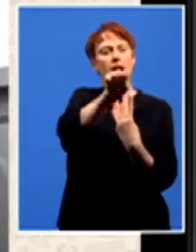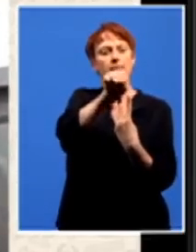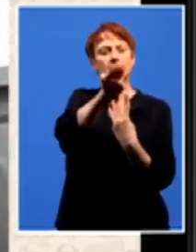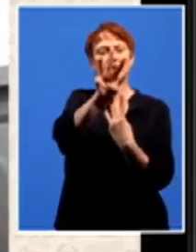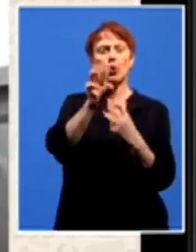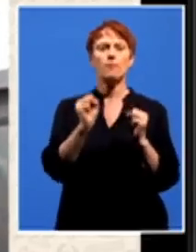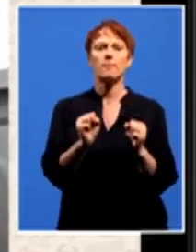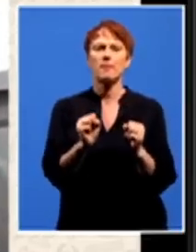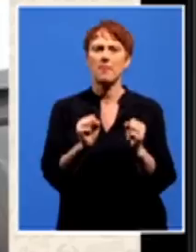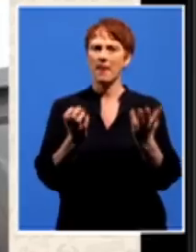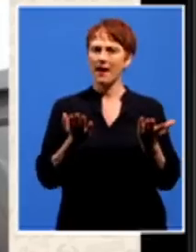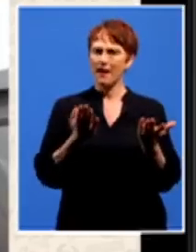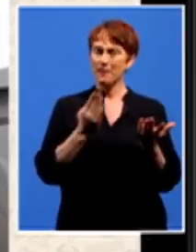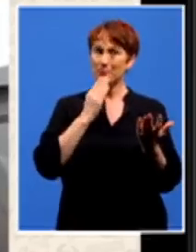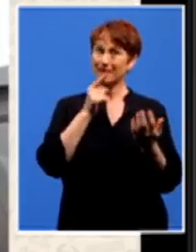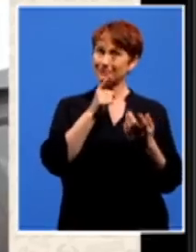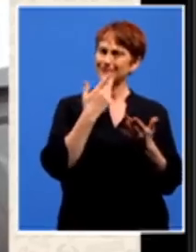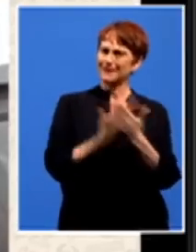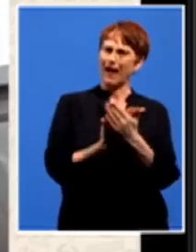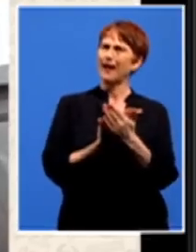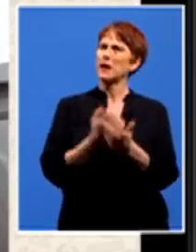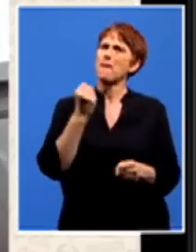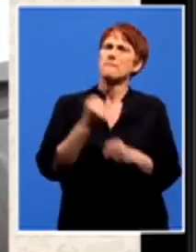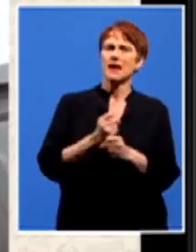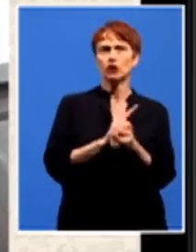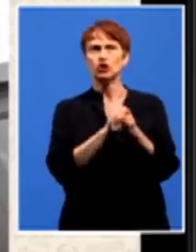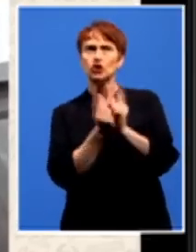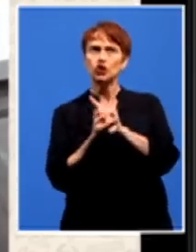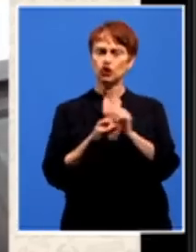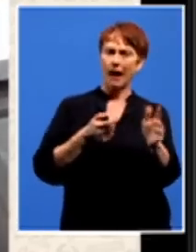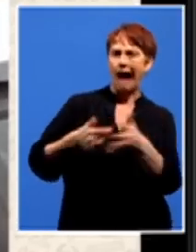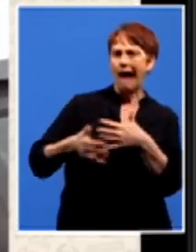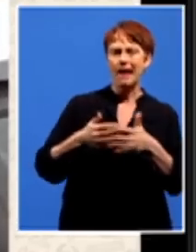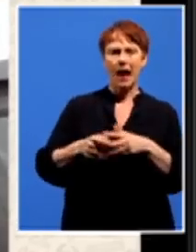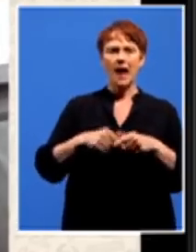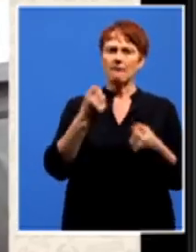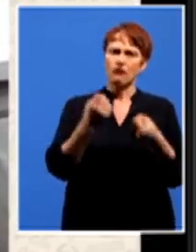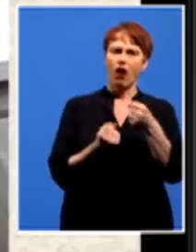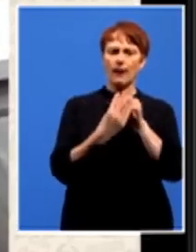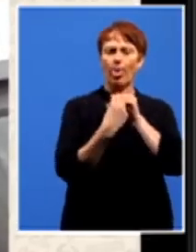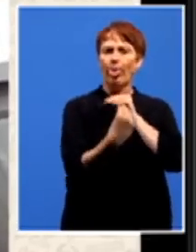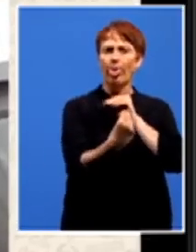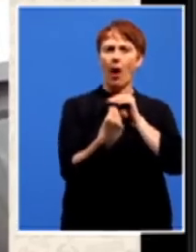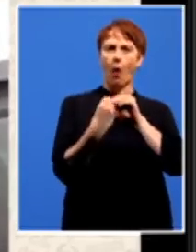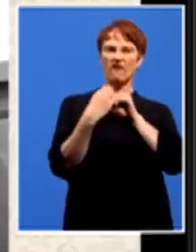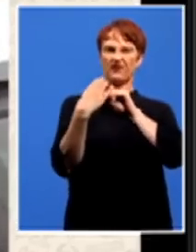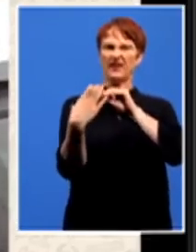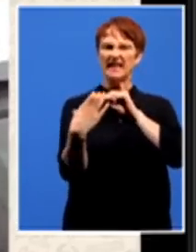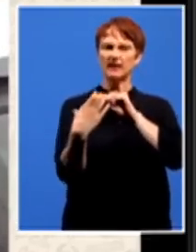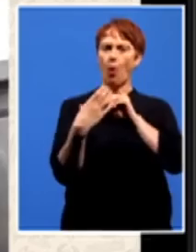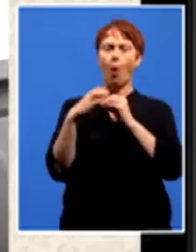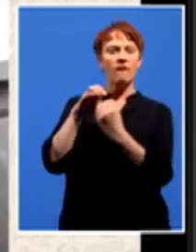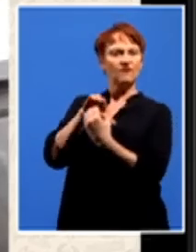thing. And they can diversify any way they can. That diversification never actually includes real